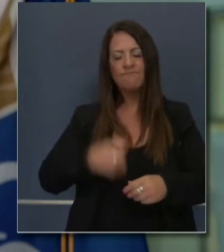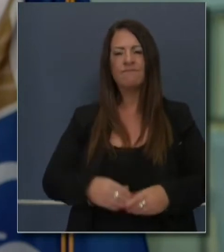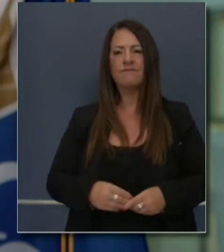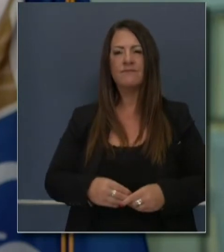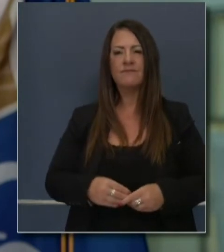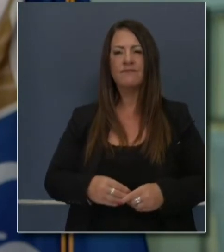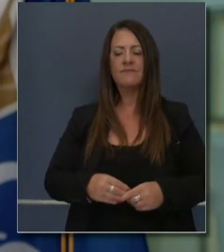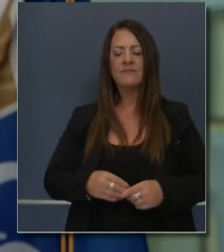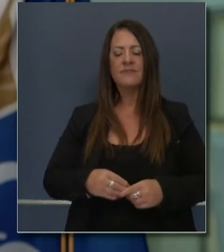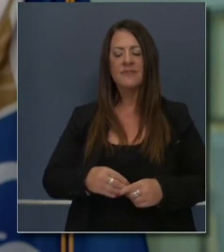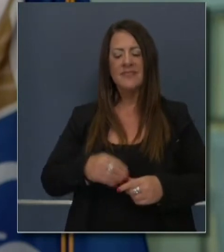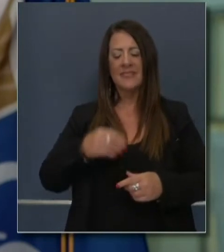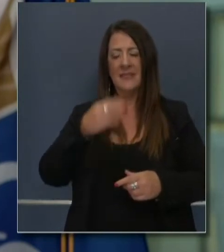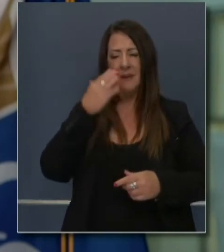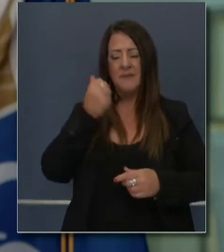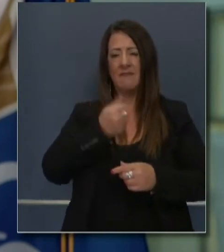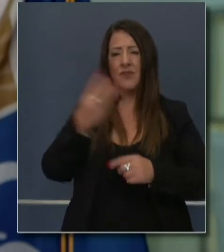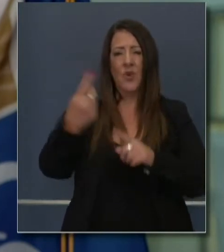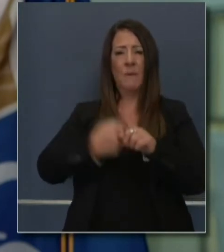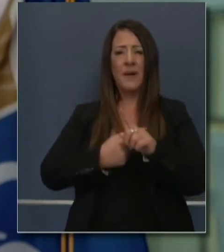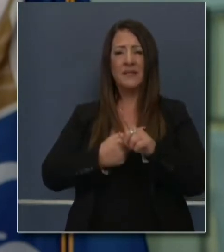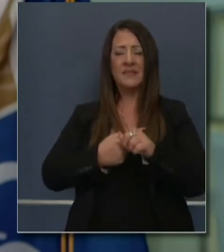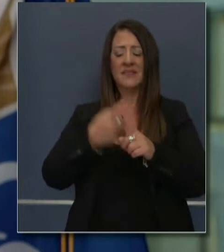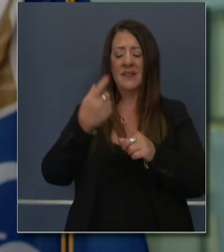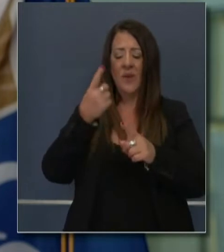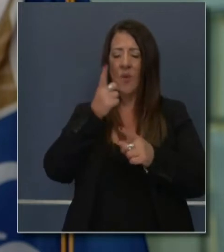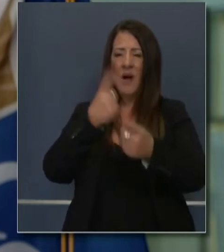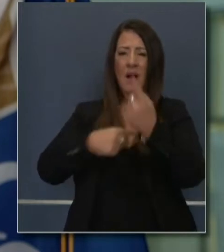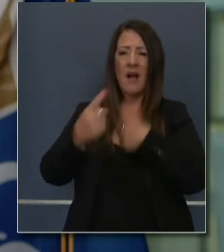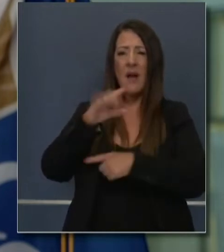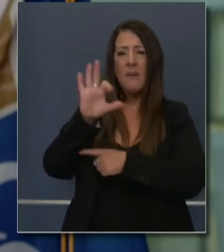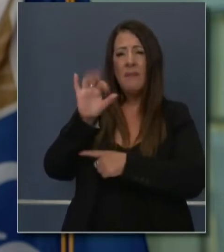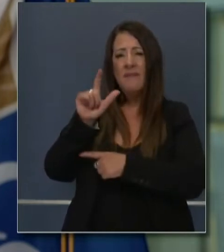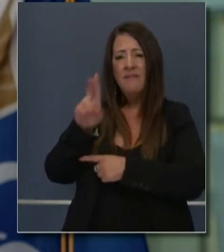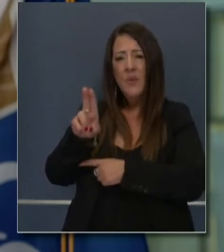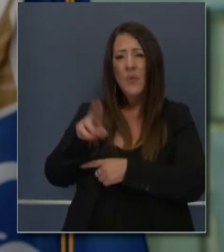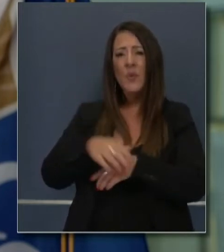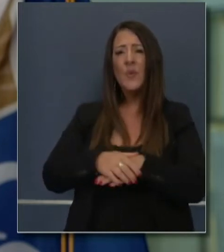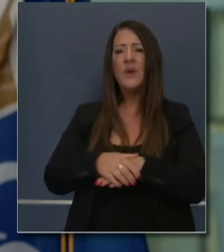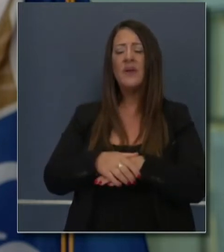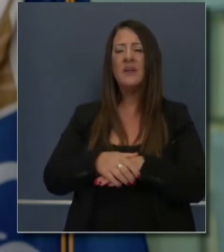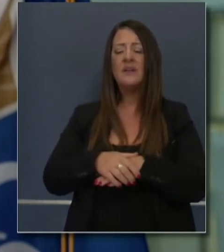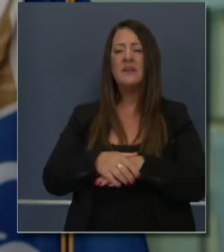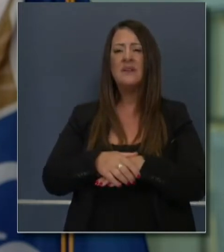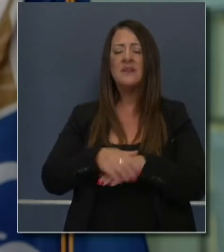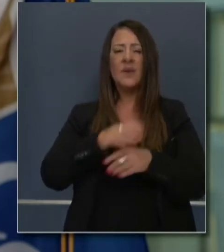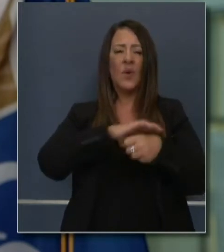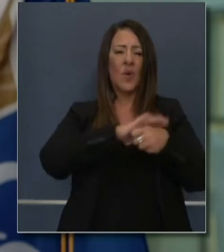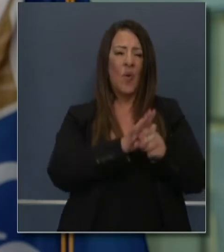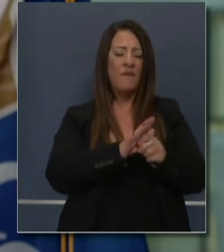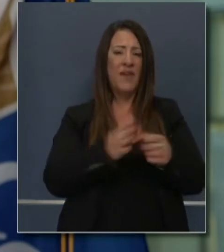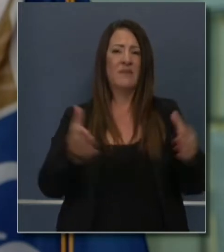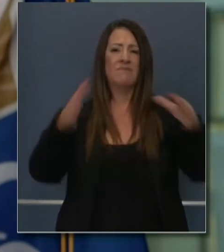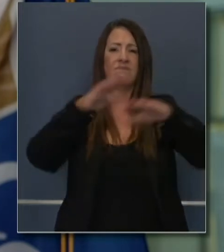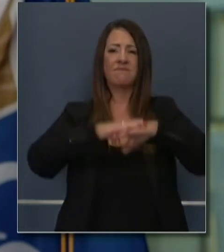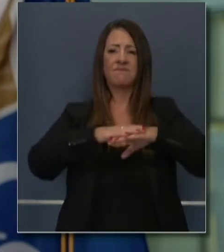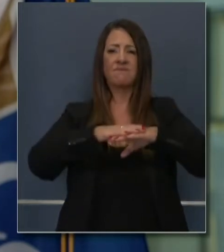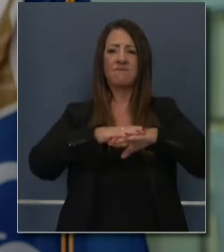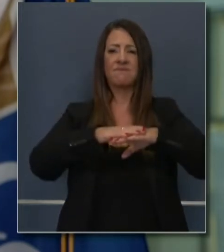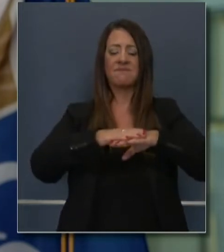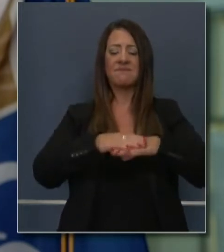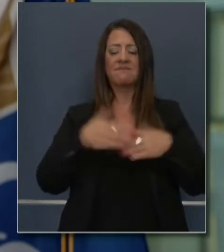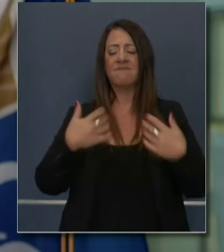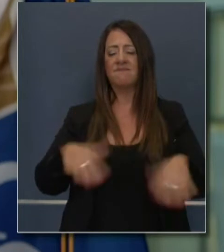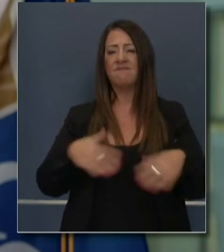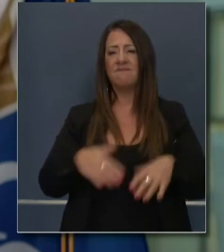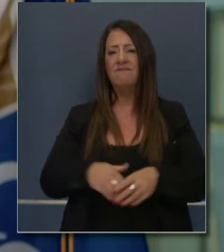work through this flu season, what we call this twindemic, the COVID-19 now meeting flu season